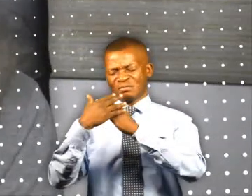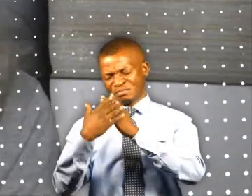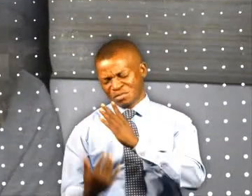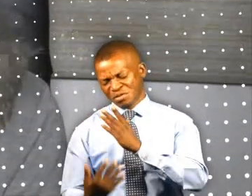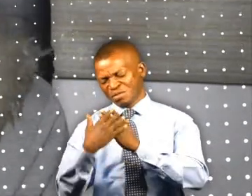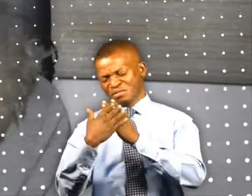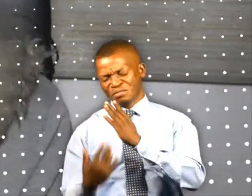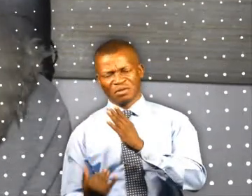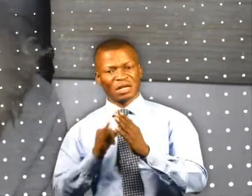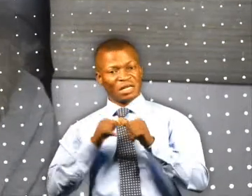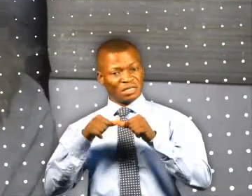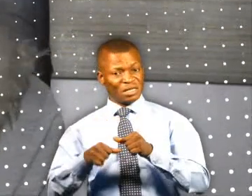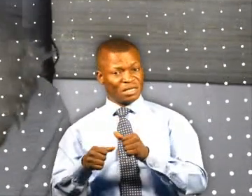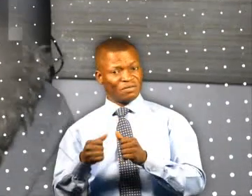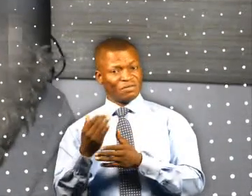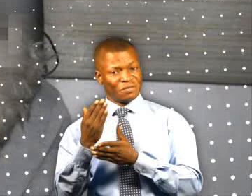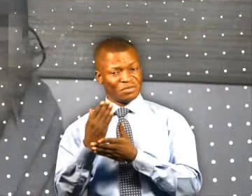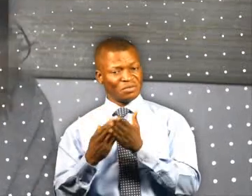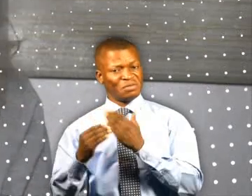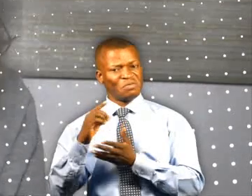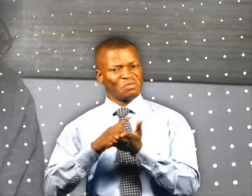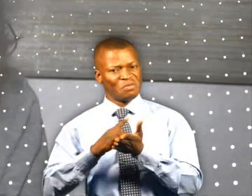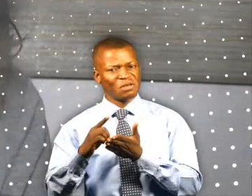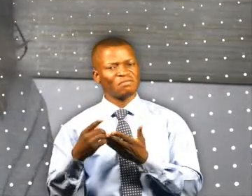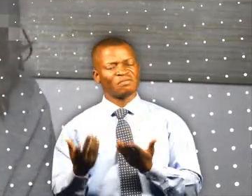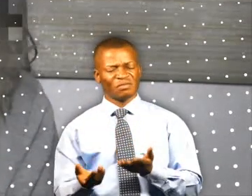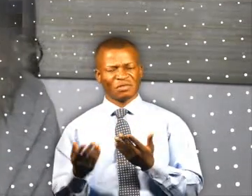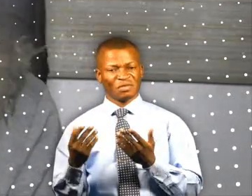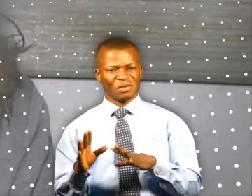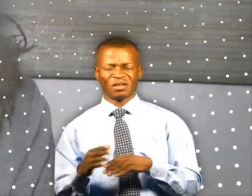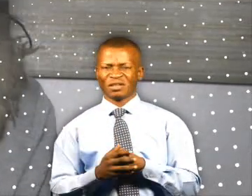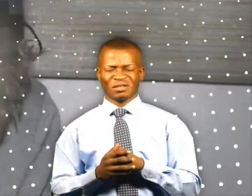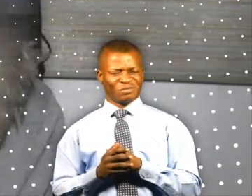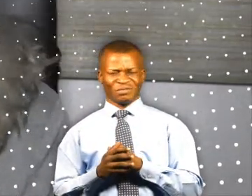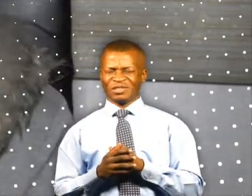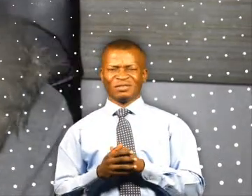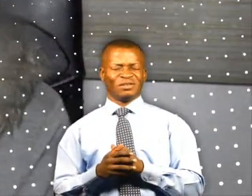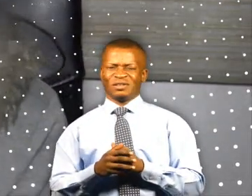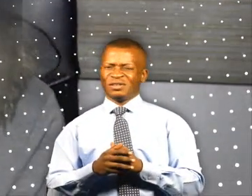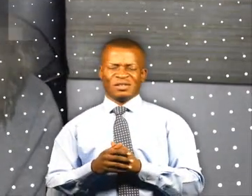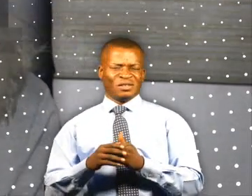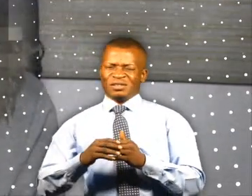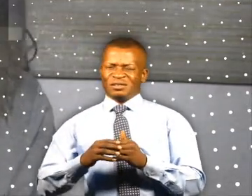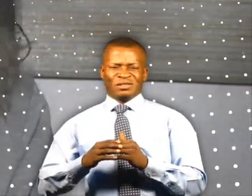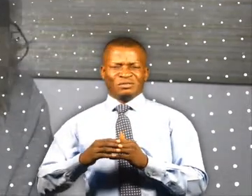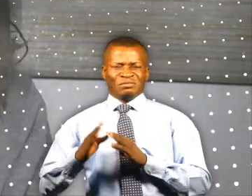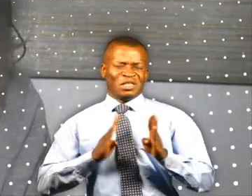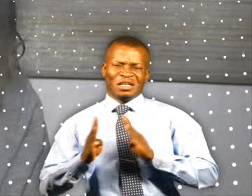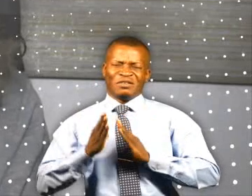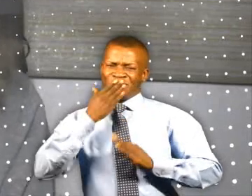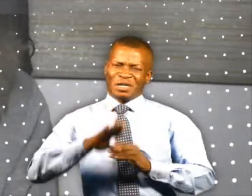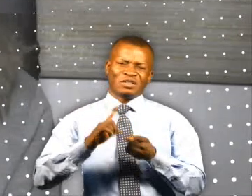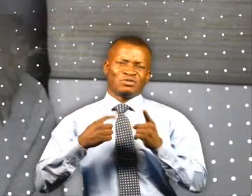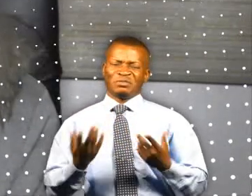was bleeding. I stayed there for some weeks. Then she starts maltreating me. She said that I